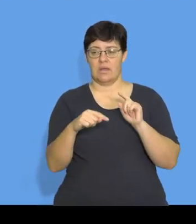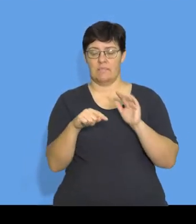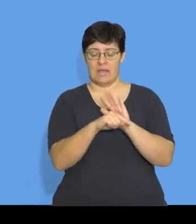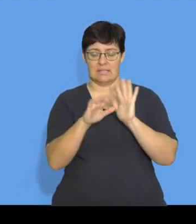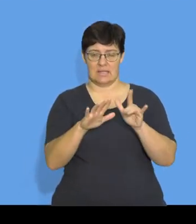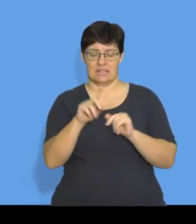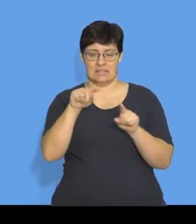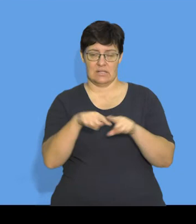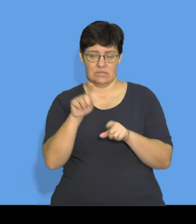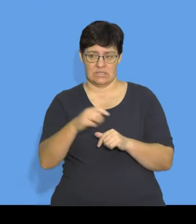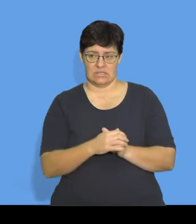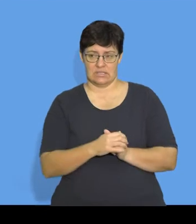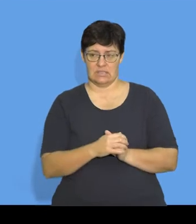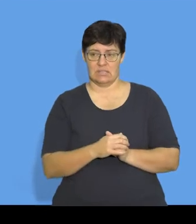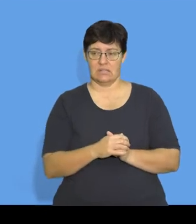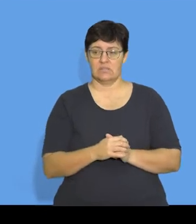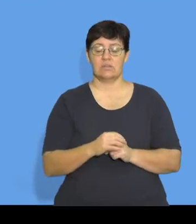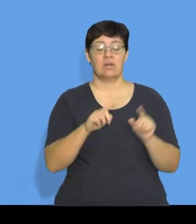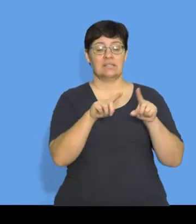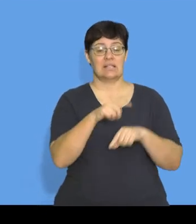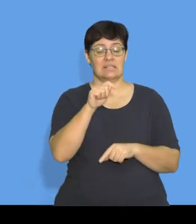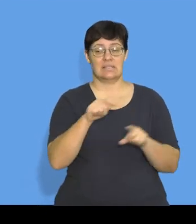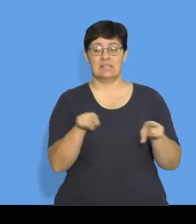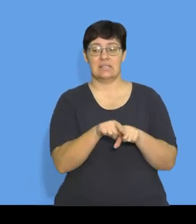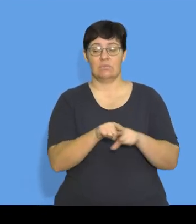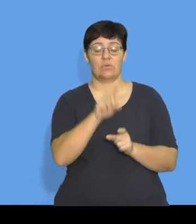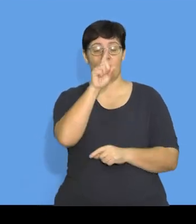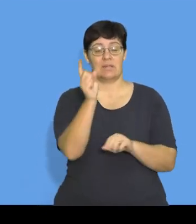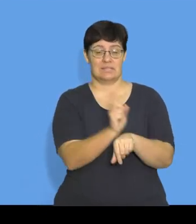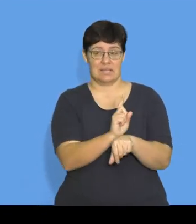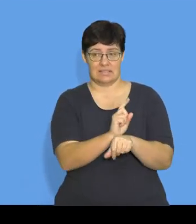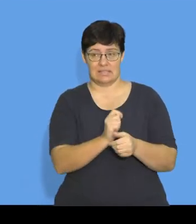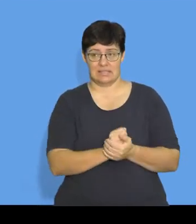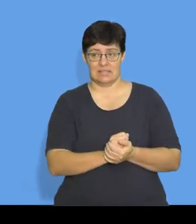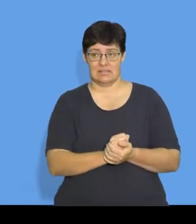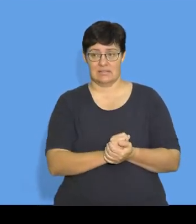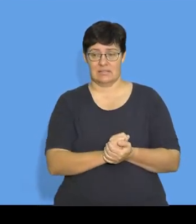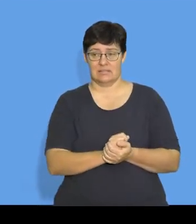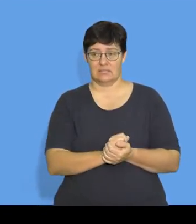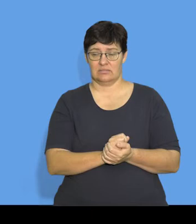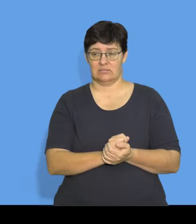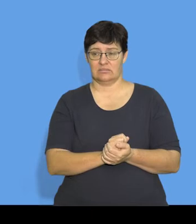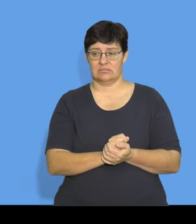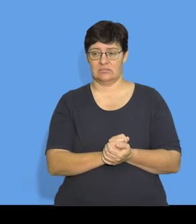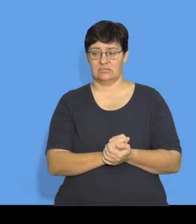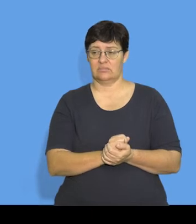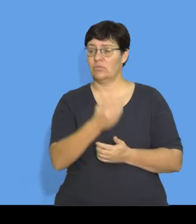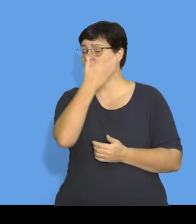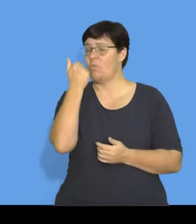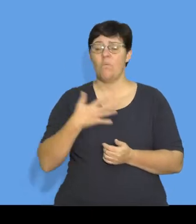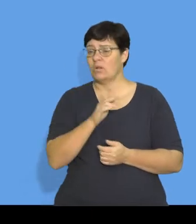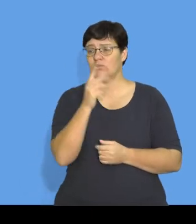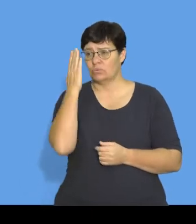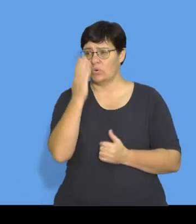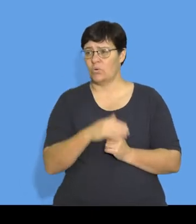T is 1 second, but they don't want to know,